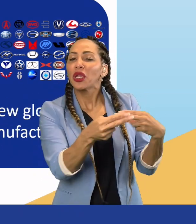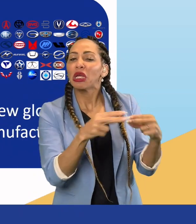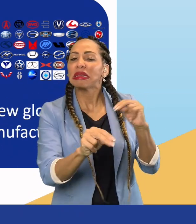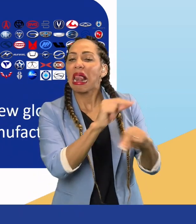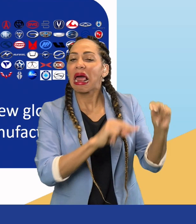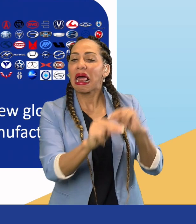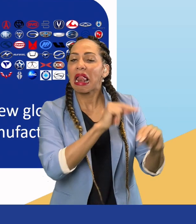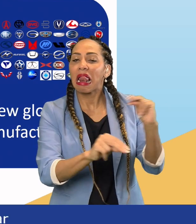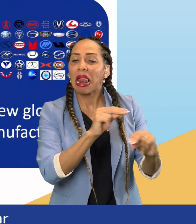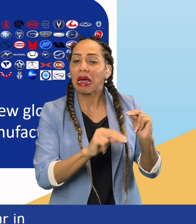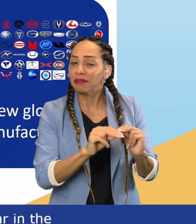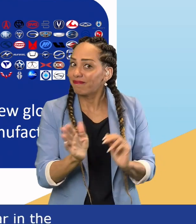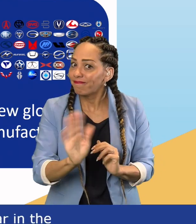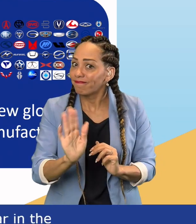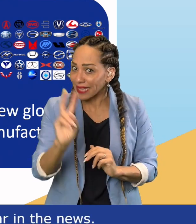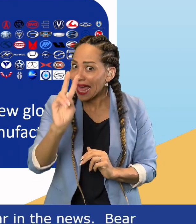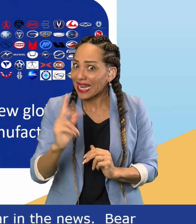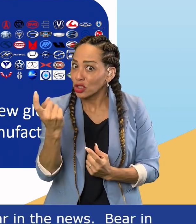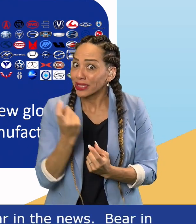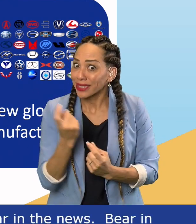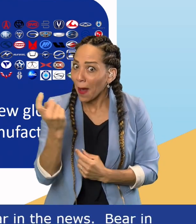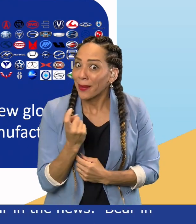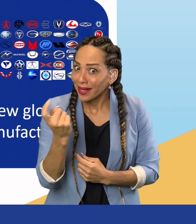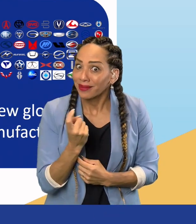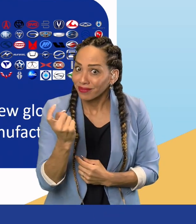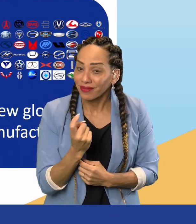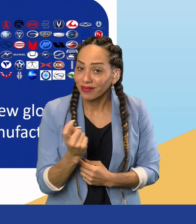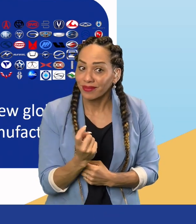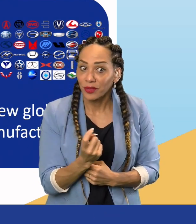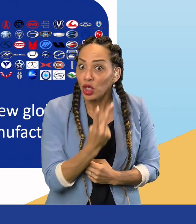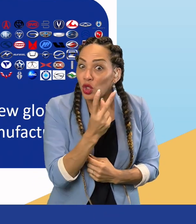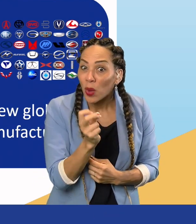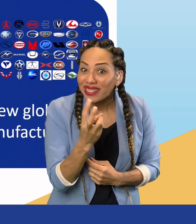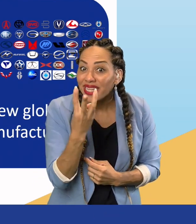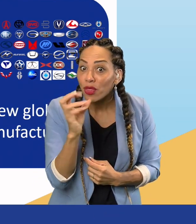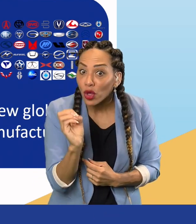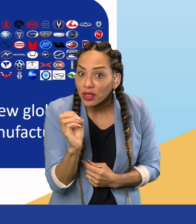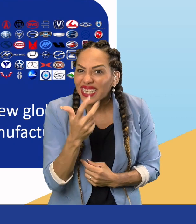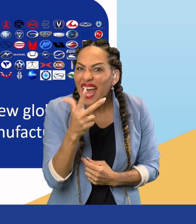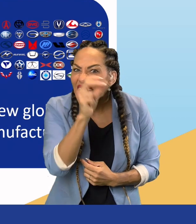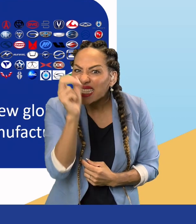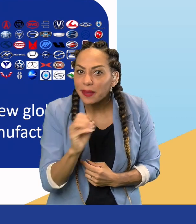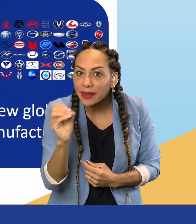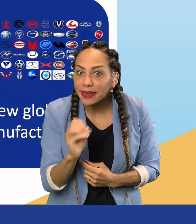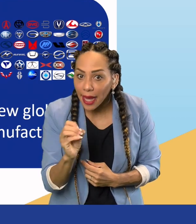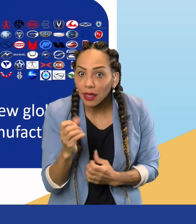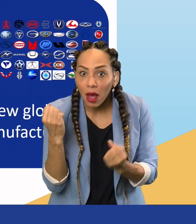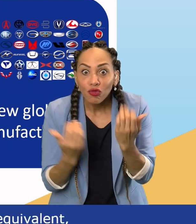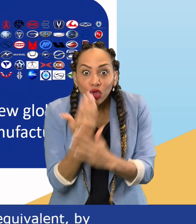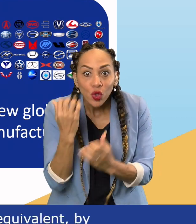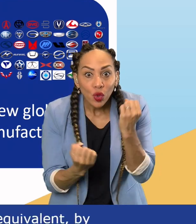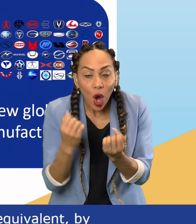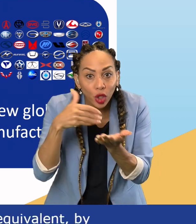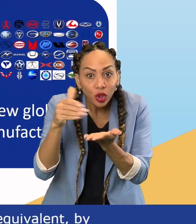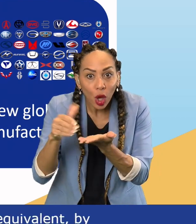electric vehicles are coming quicker than we think. As I said, by 2030, 80% of the new cars sold in the UK will